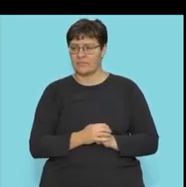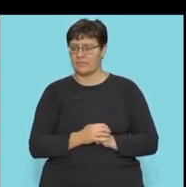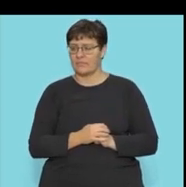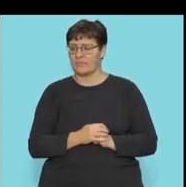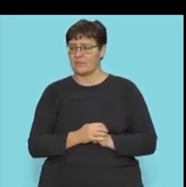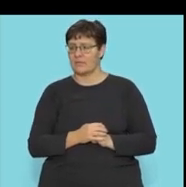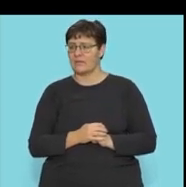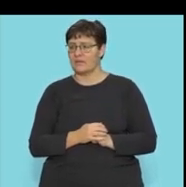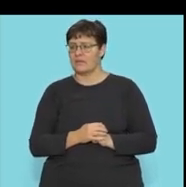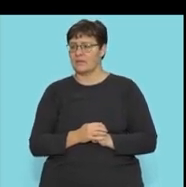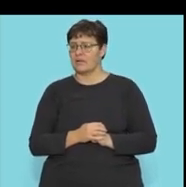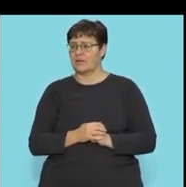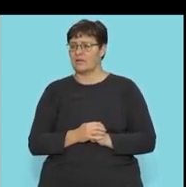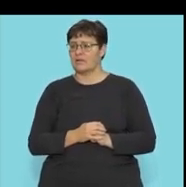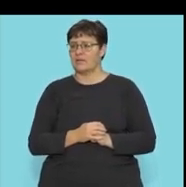back. Sorry.